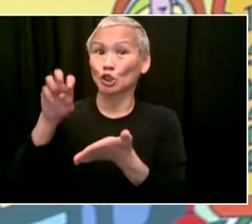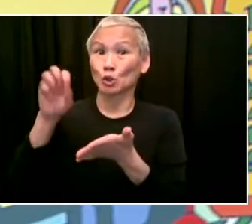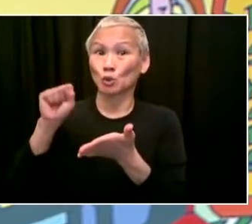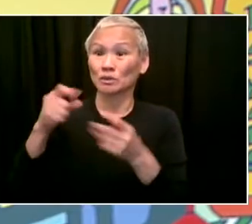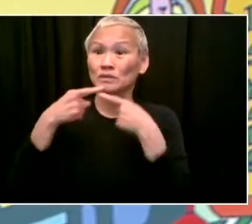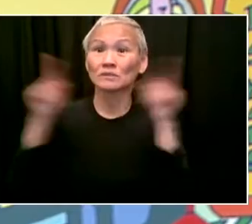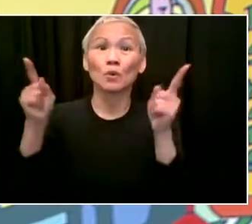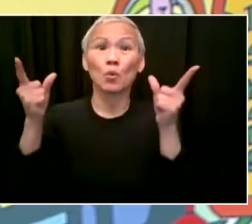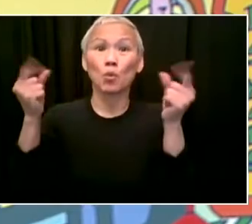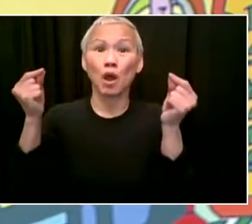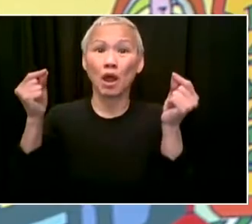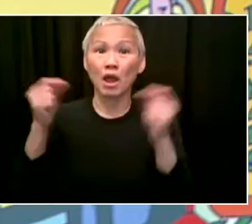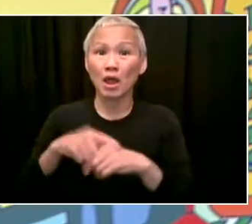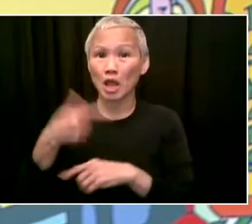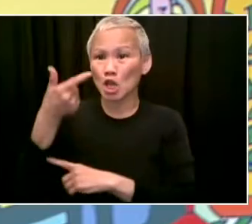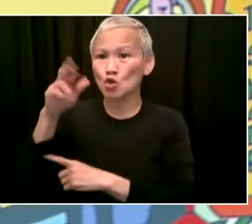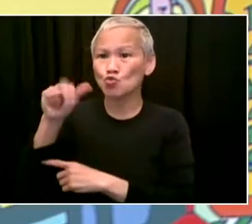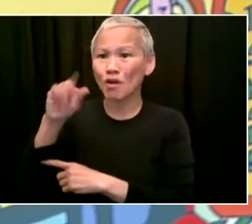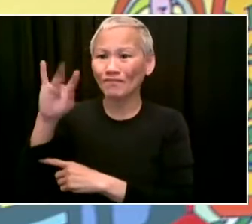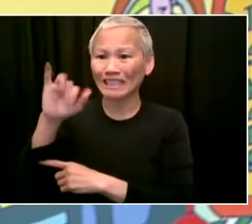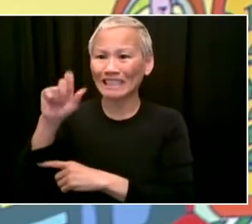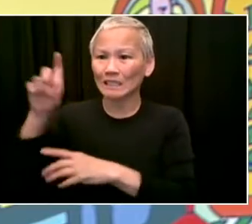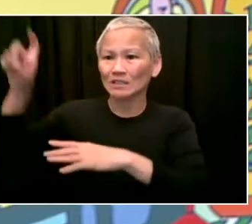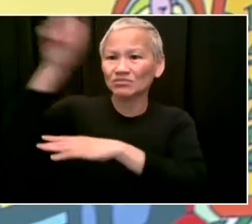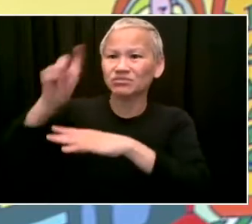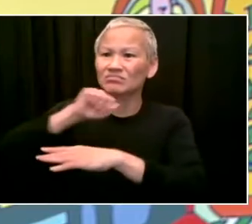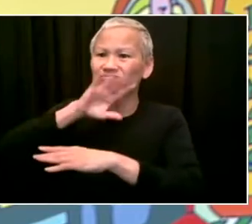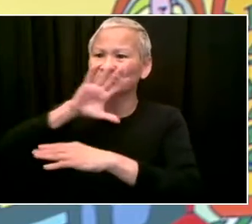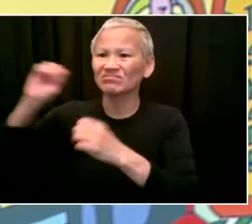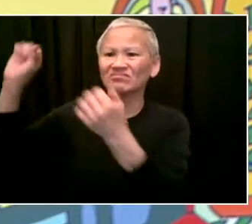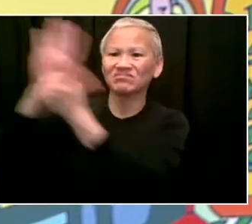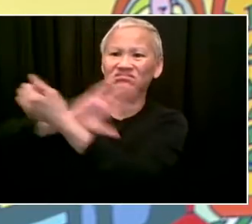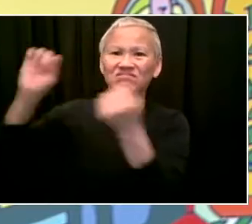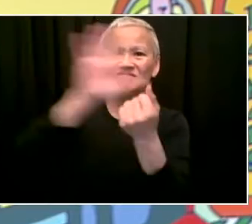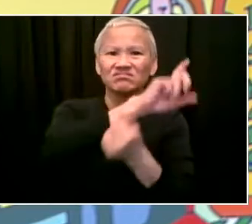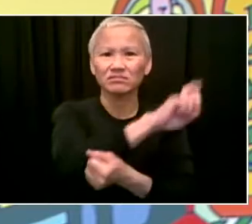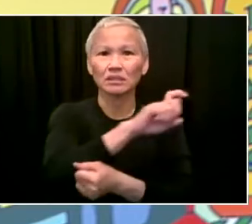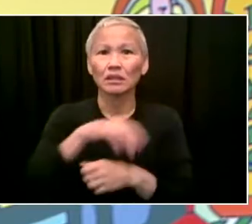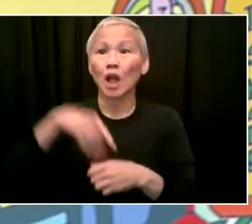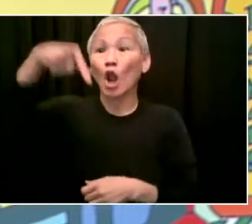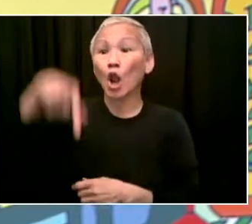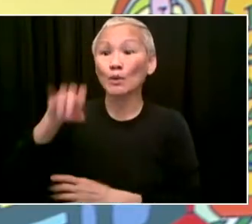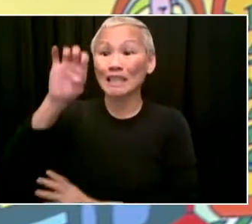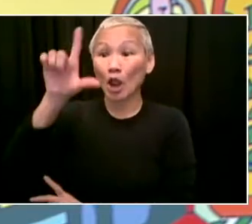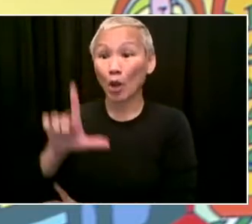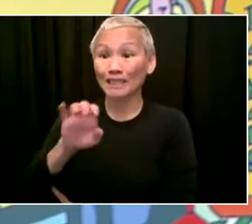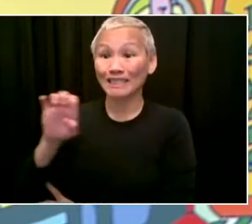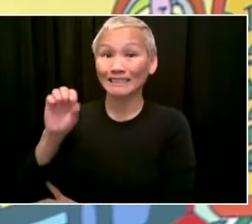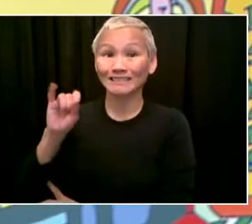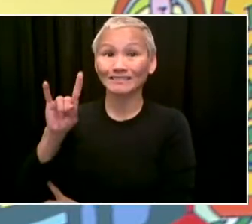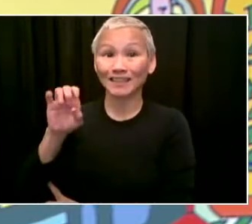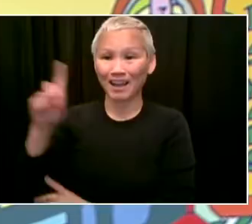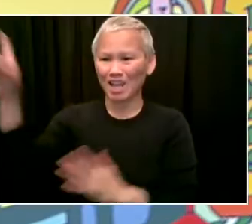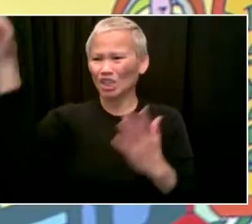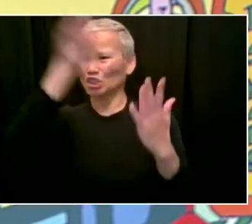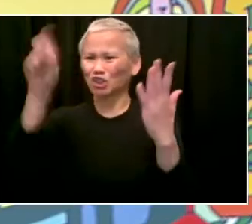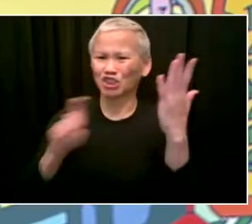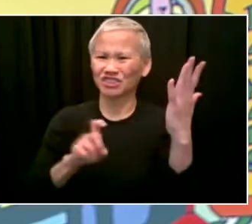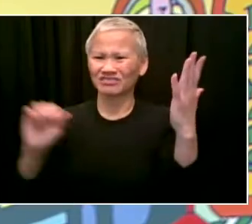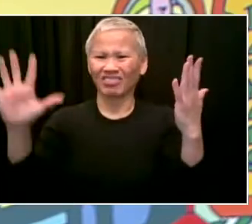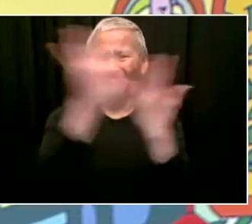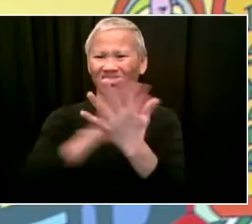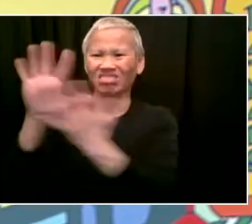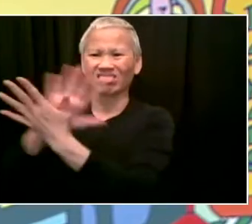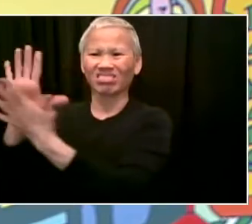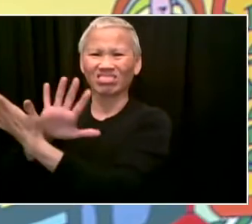You're spending a lot of money on the cleanup corps. When are people going to start to see the impact of it? And what do you make of the fact that so much of the debate last night was